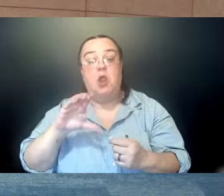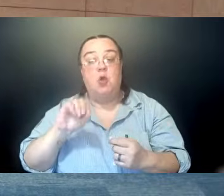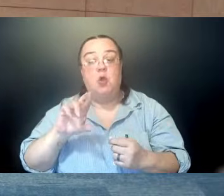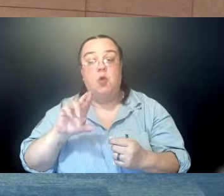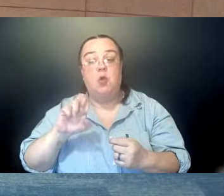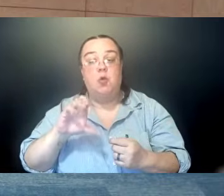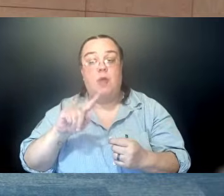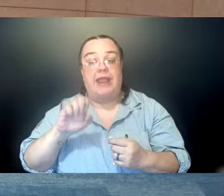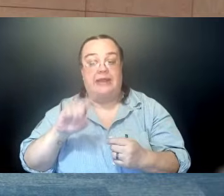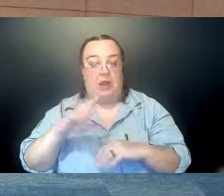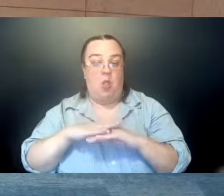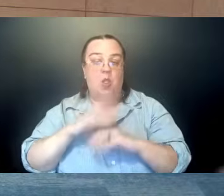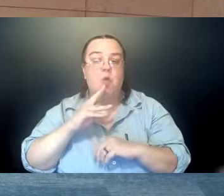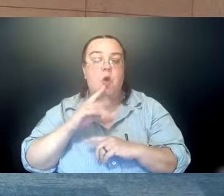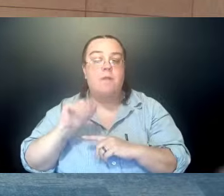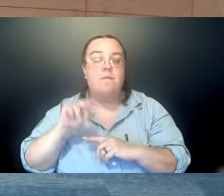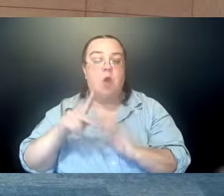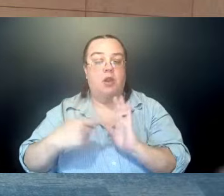watermark.